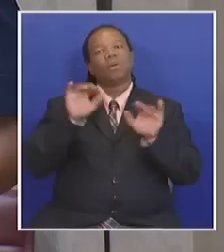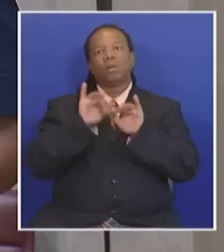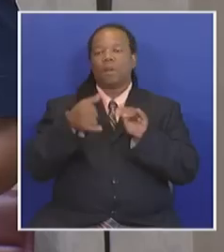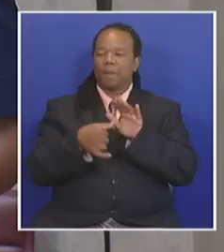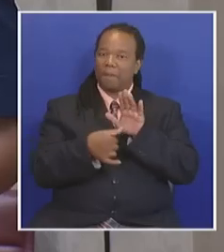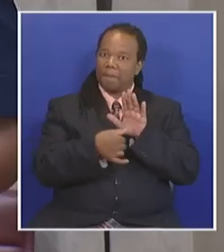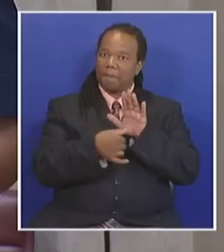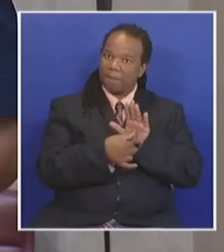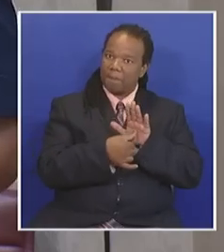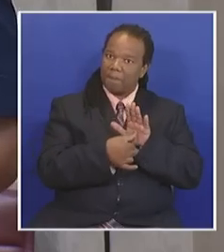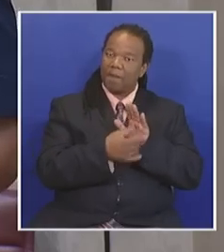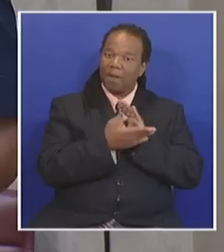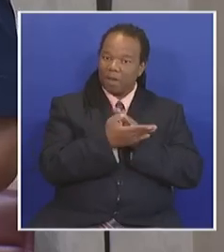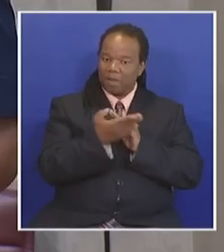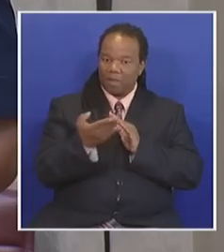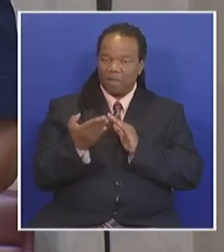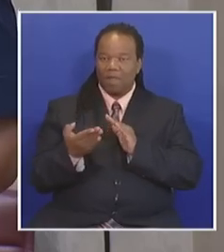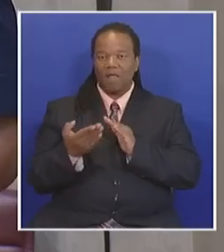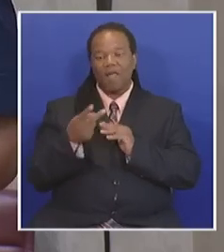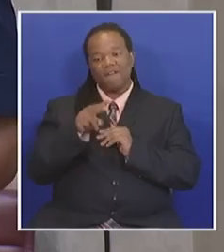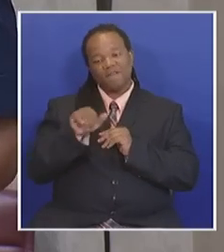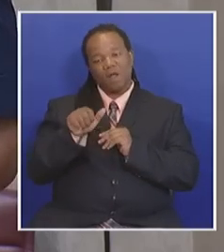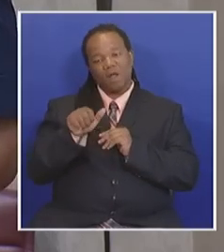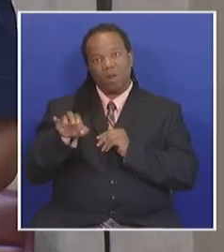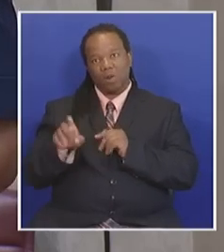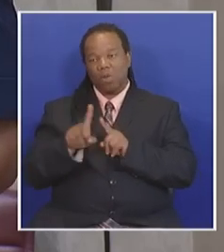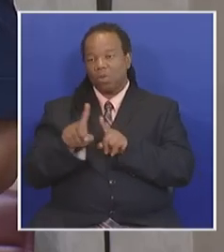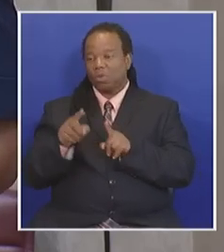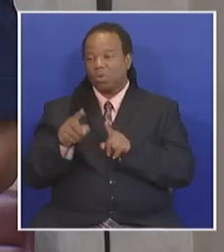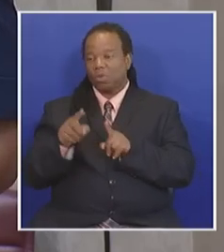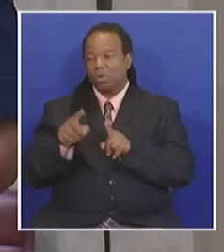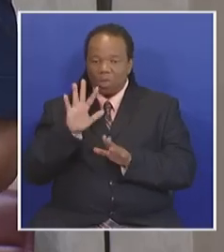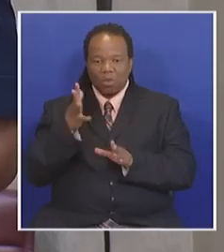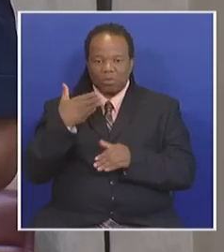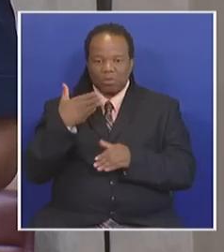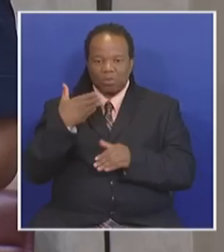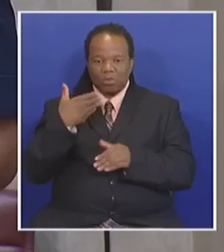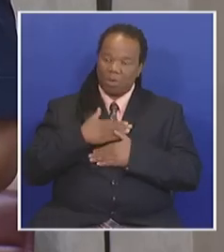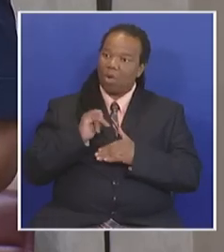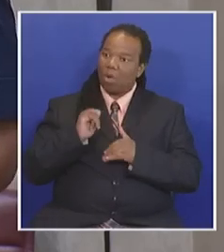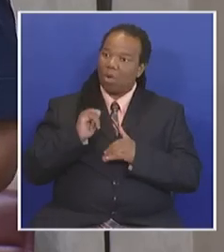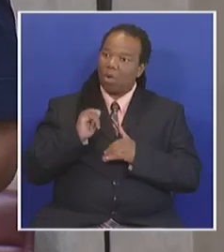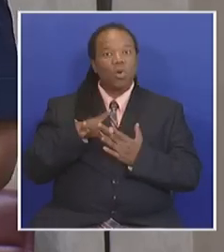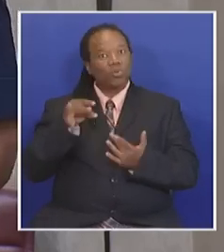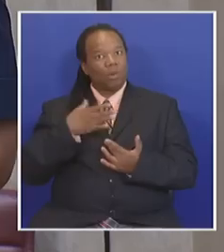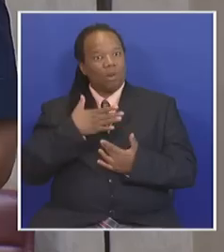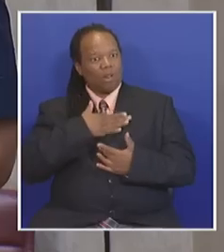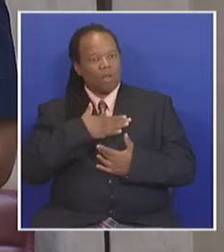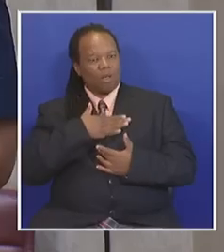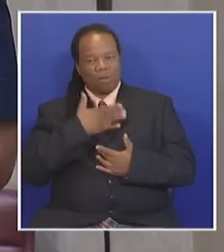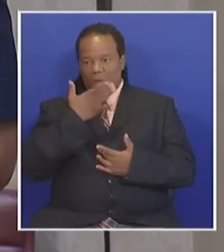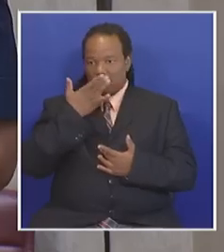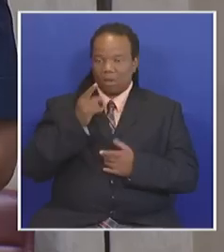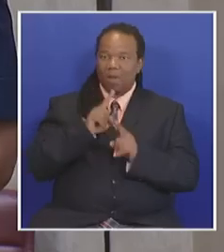the value of importance that makes us not satisfied to indulge our likes and dislikes, but wish to force them to